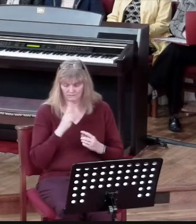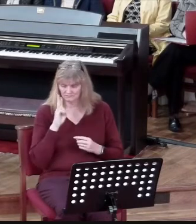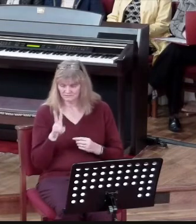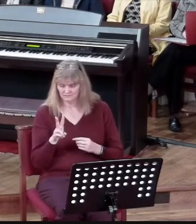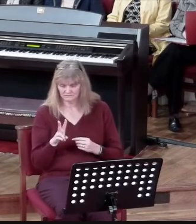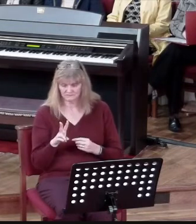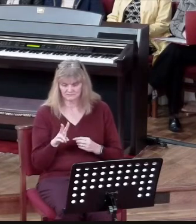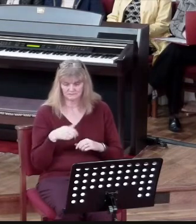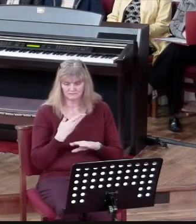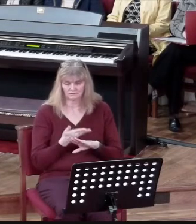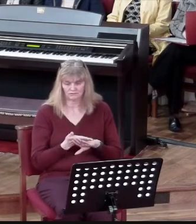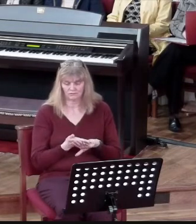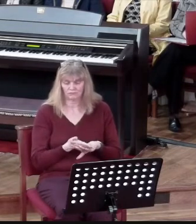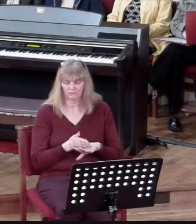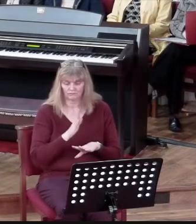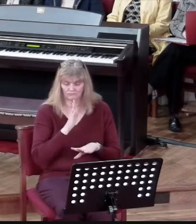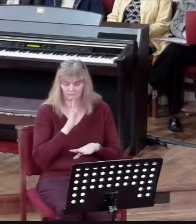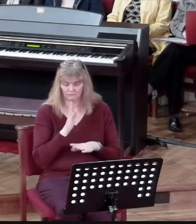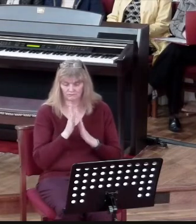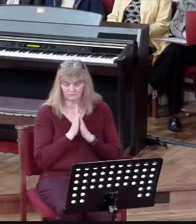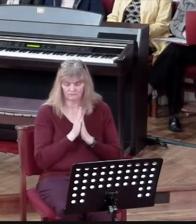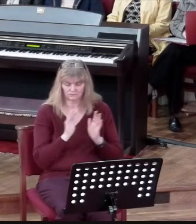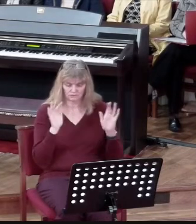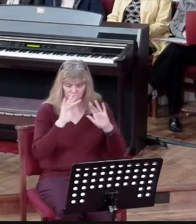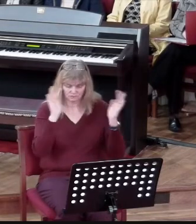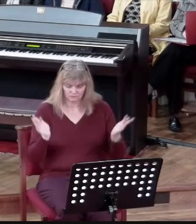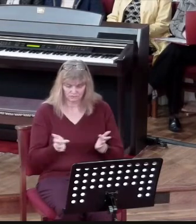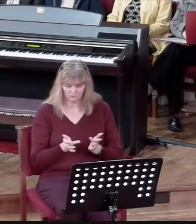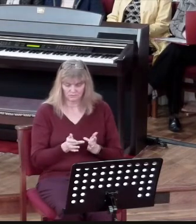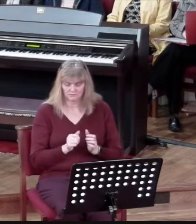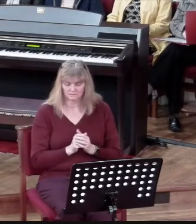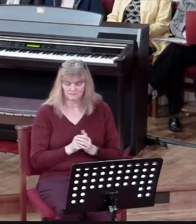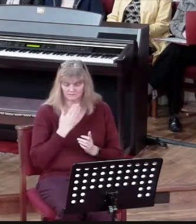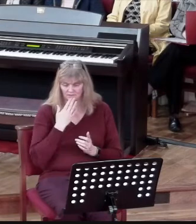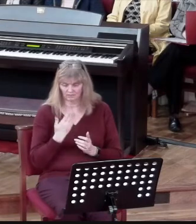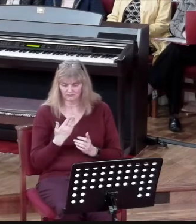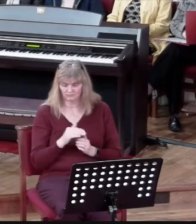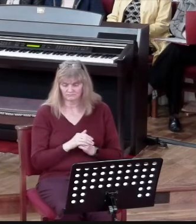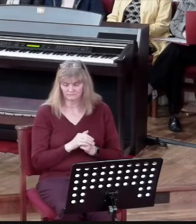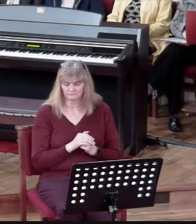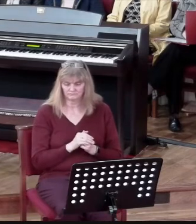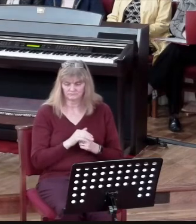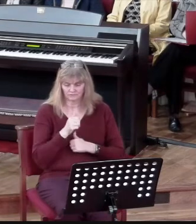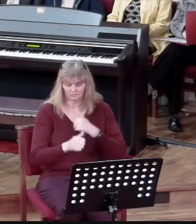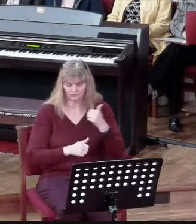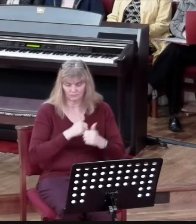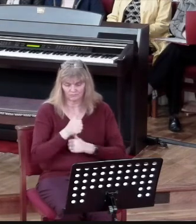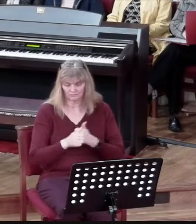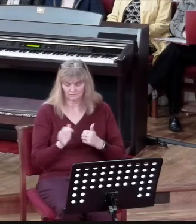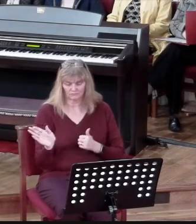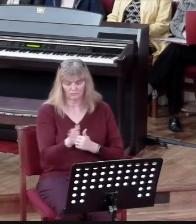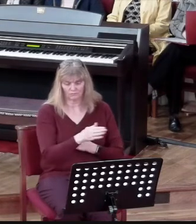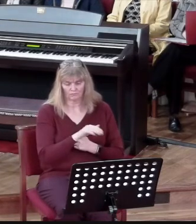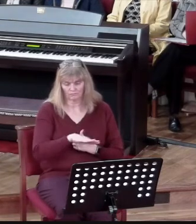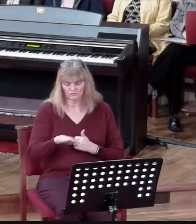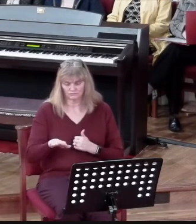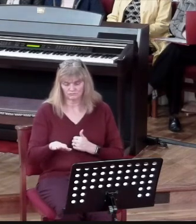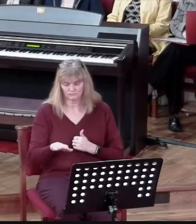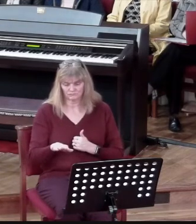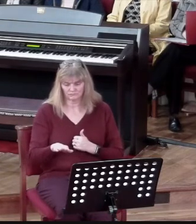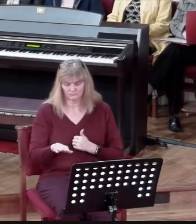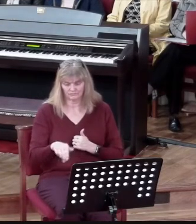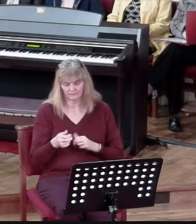those at home who worship with us, as well as those who were present in church. Thank you for that and well done. And if I remember, I'll just say that to the